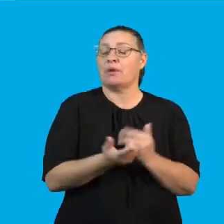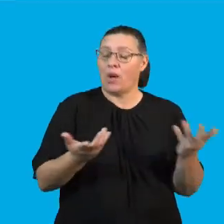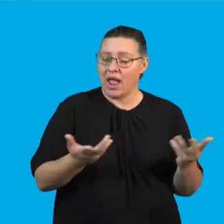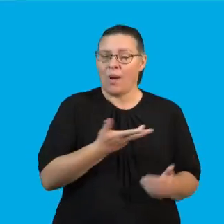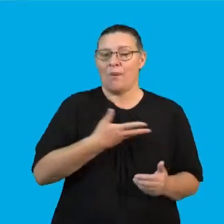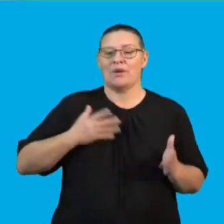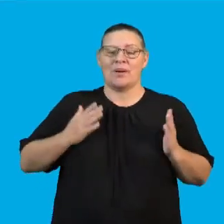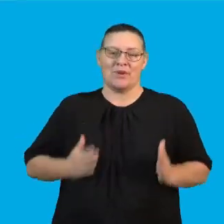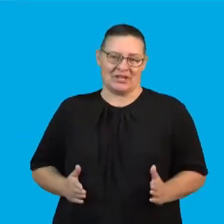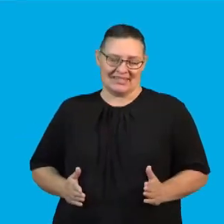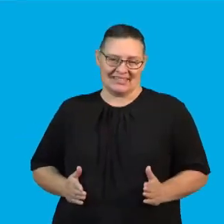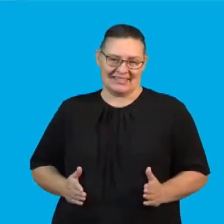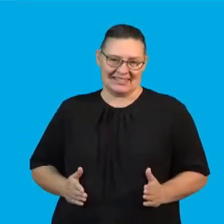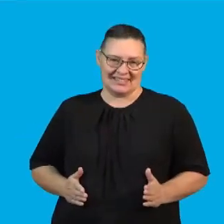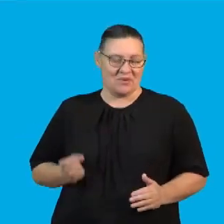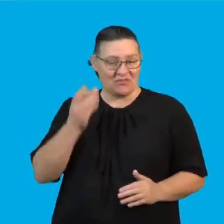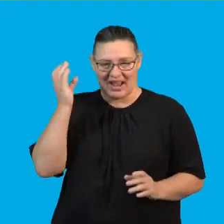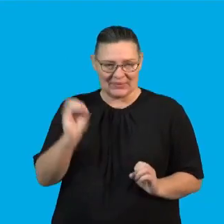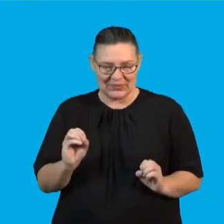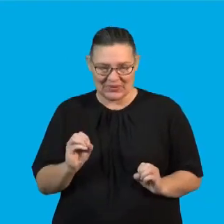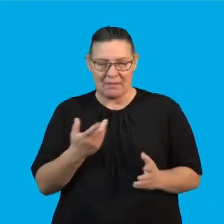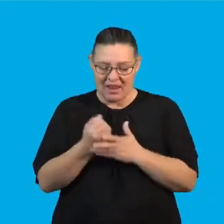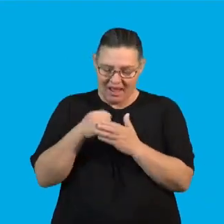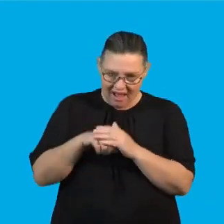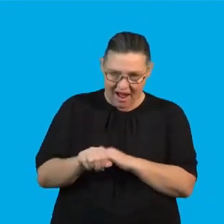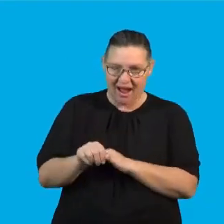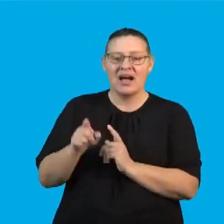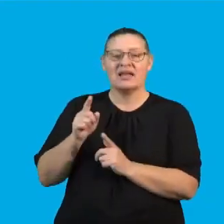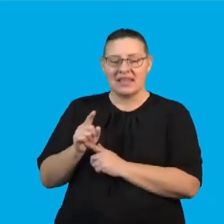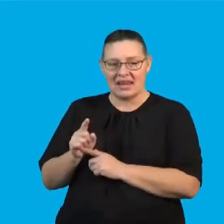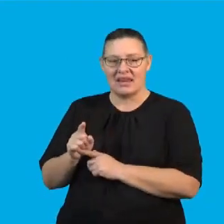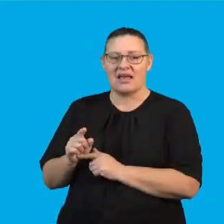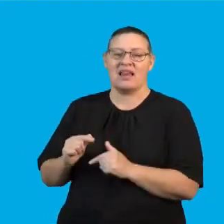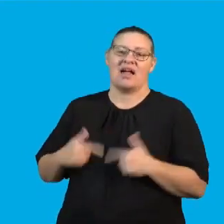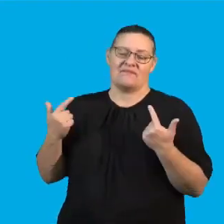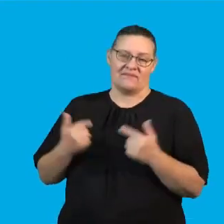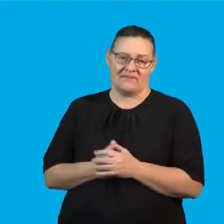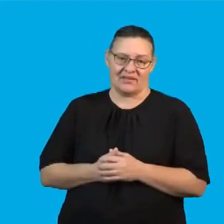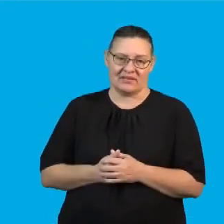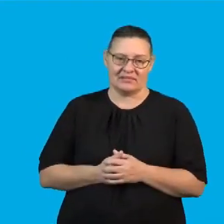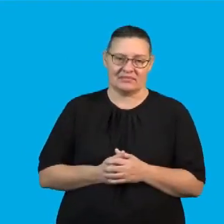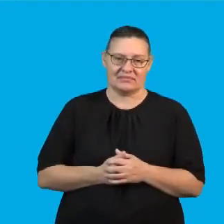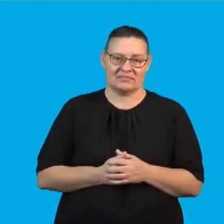the development takes place inside the female body. Don't forget that. And then once they hatch, the young